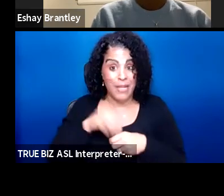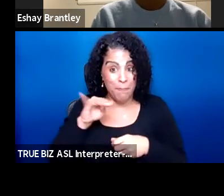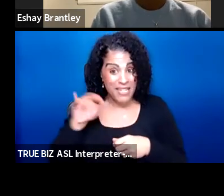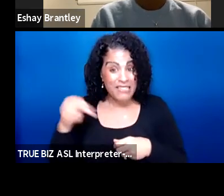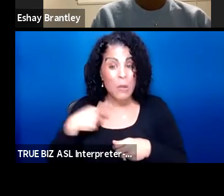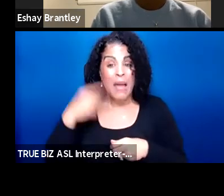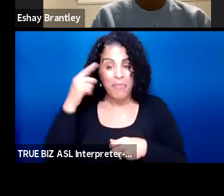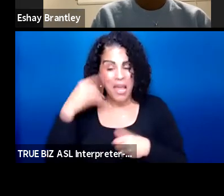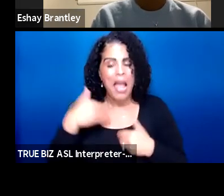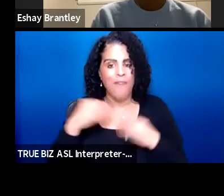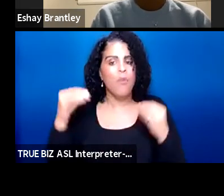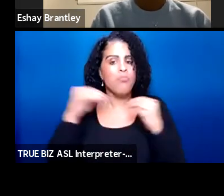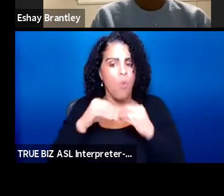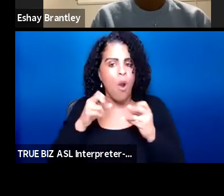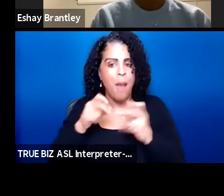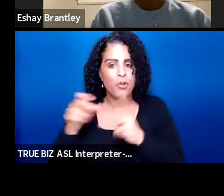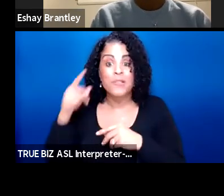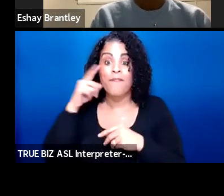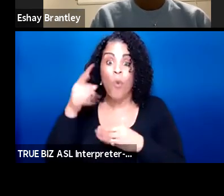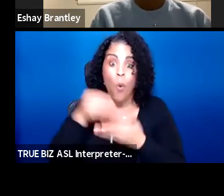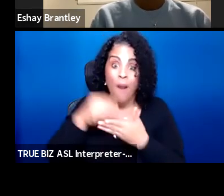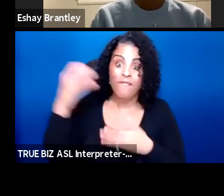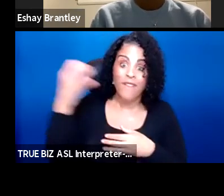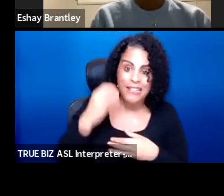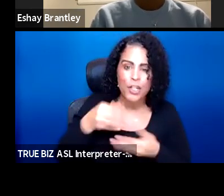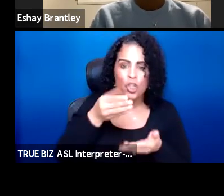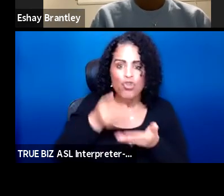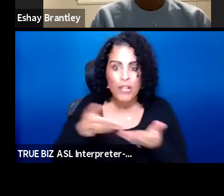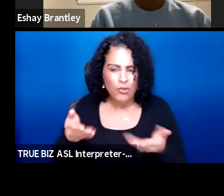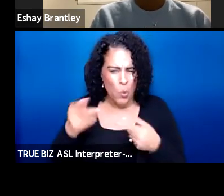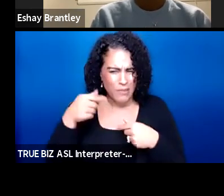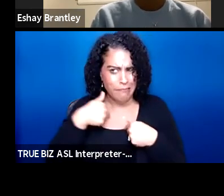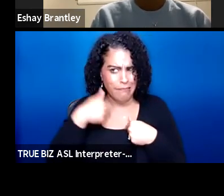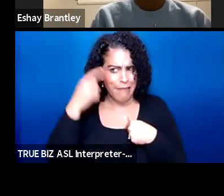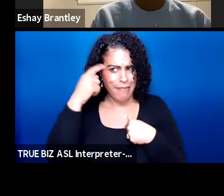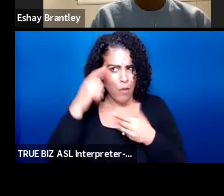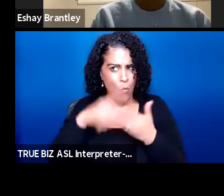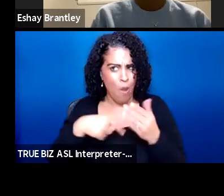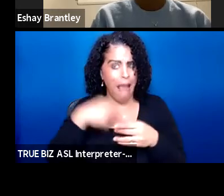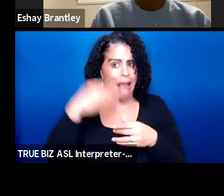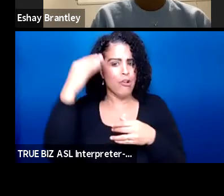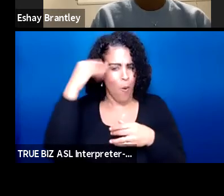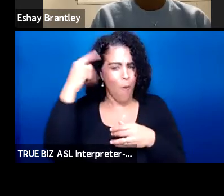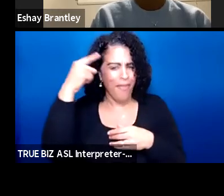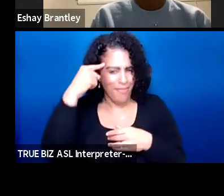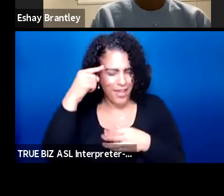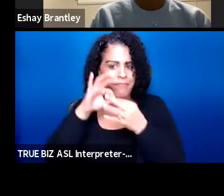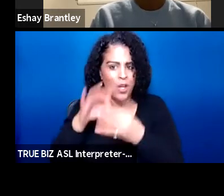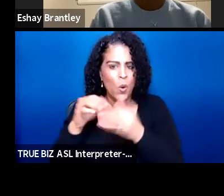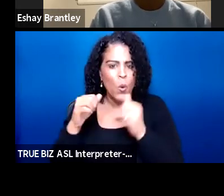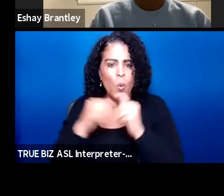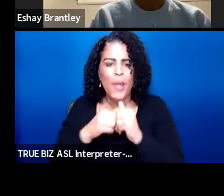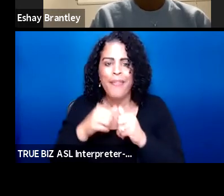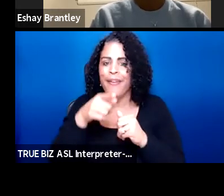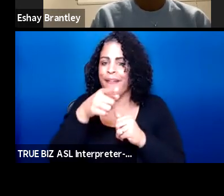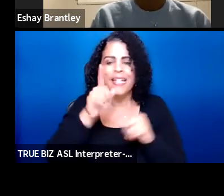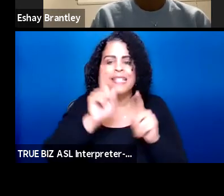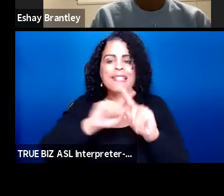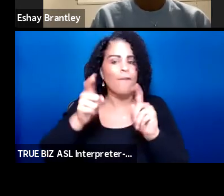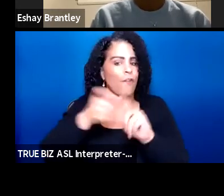more opportunities in terms of funding and resources, at least from what I know, in terms of that is different